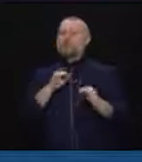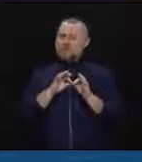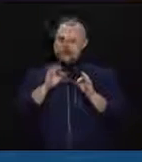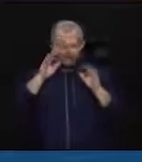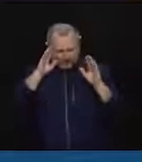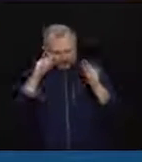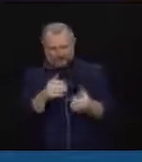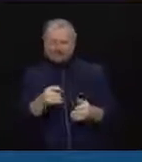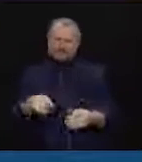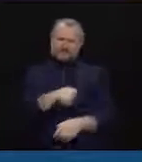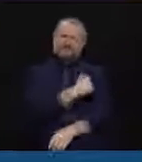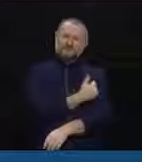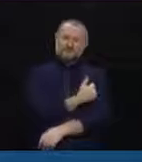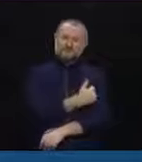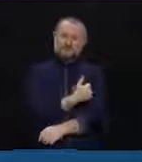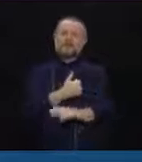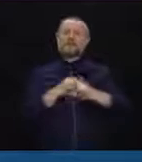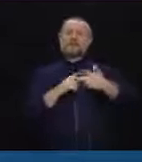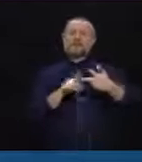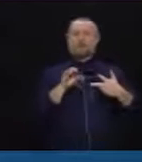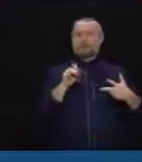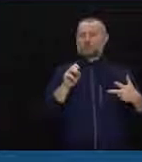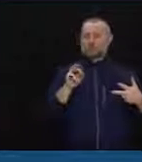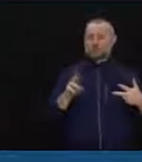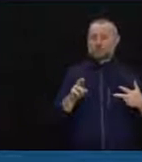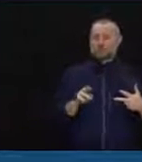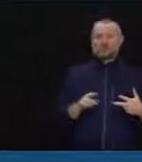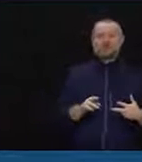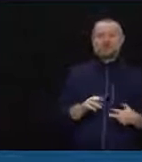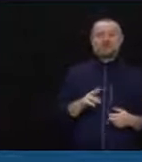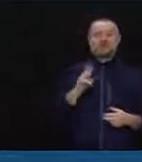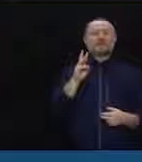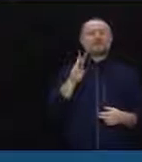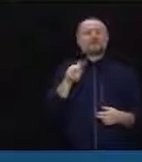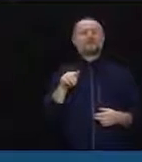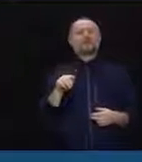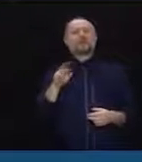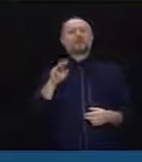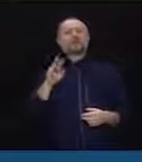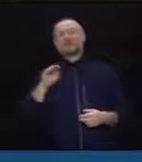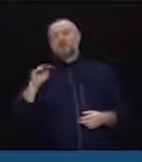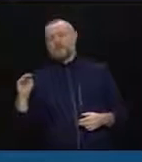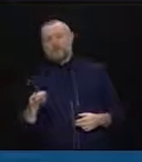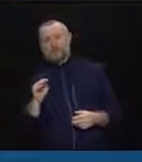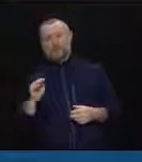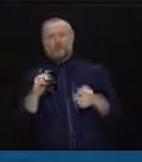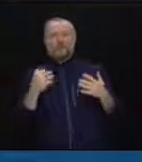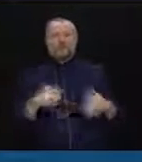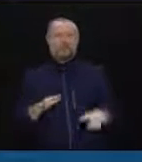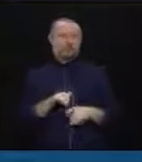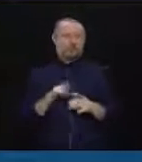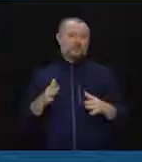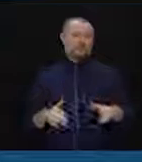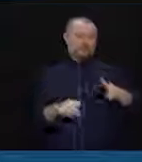Over 6.6 million New Yorkers have received their booster. Many more are eligible, and we're going to continue to get them